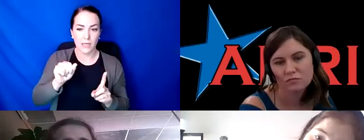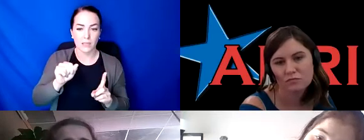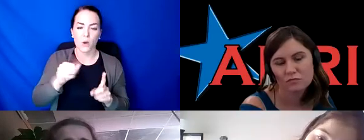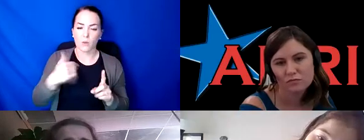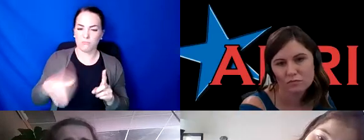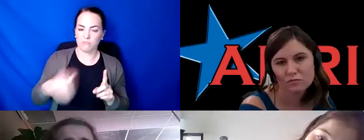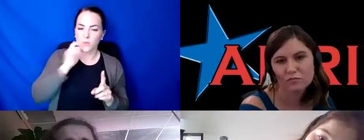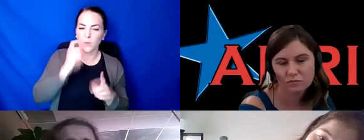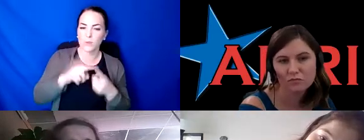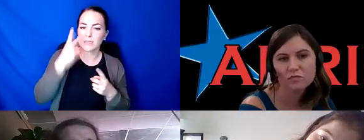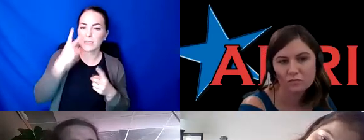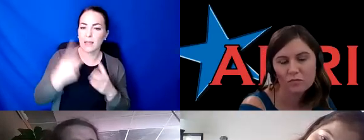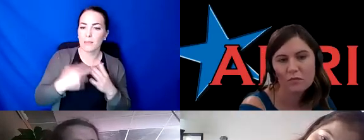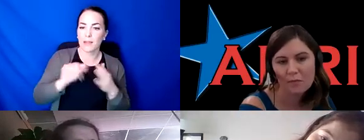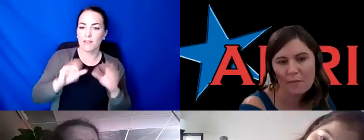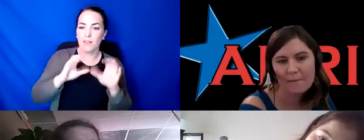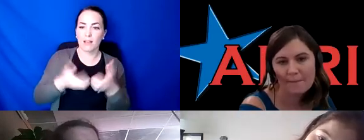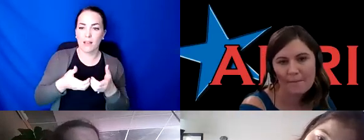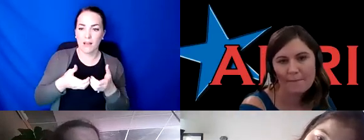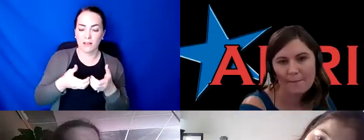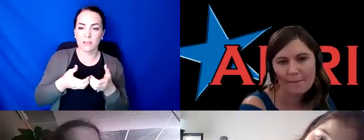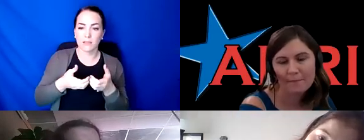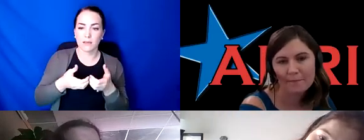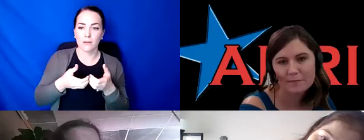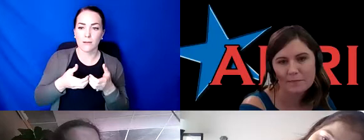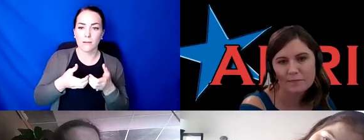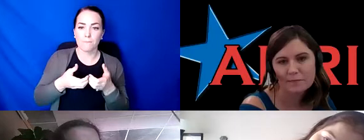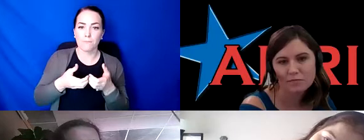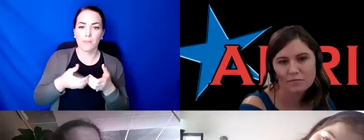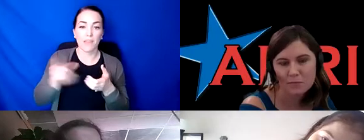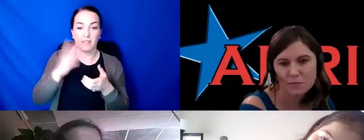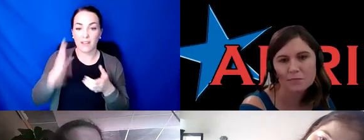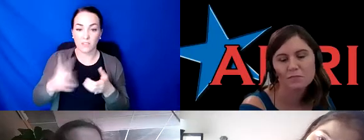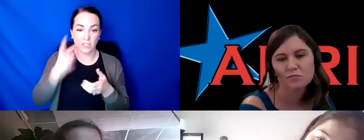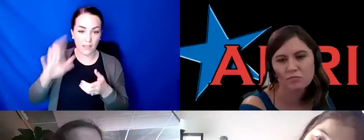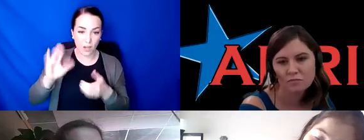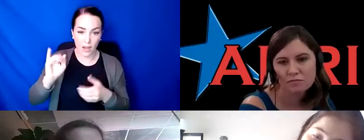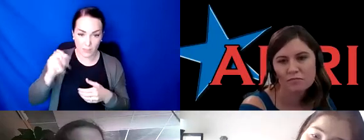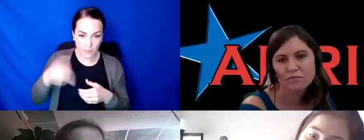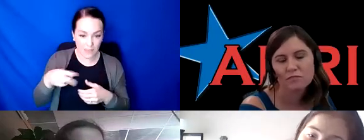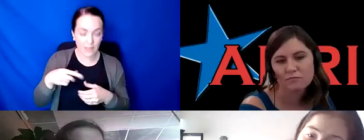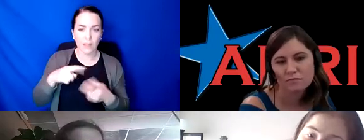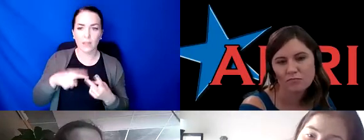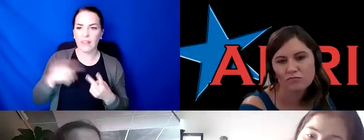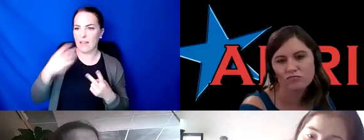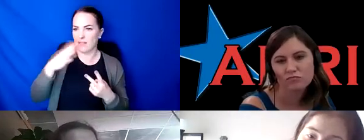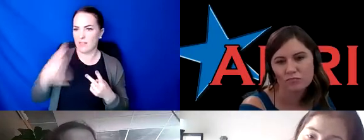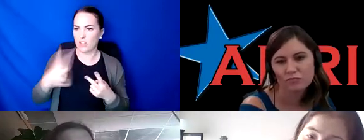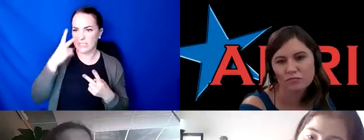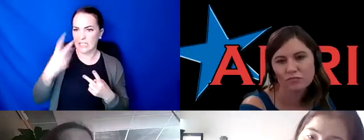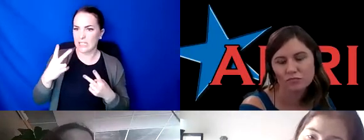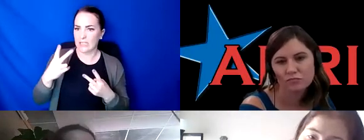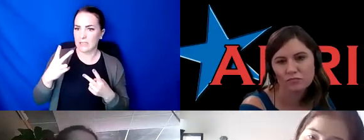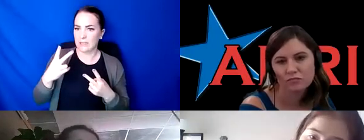the beginning of the class, a lot of them have never seen their IEP, they don't know what a disability is, to then